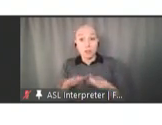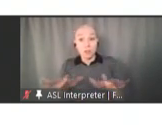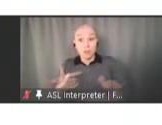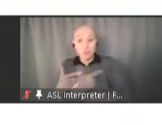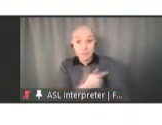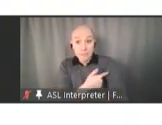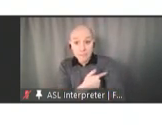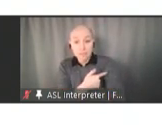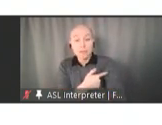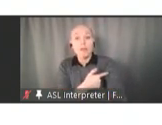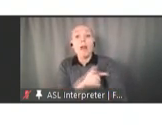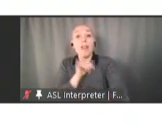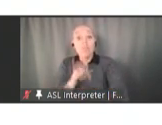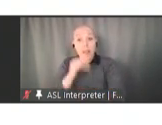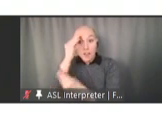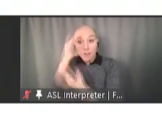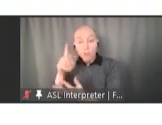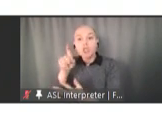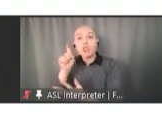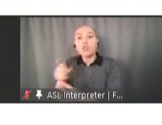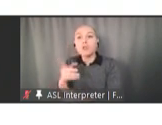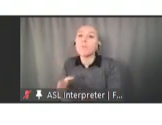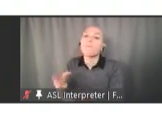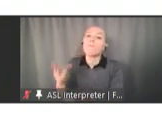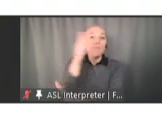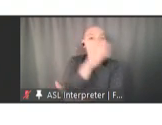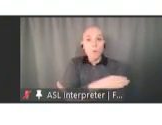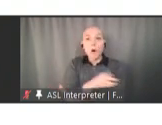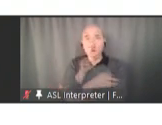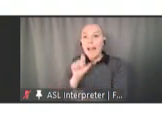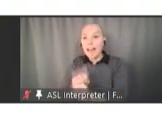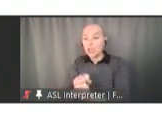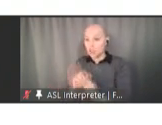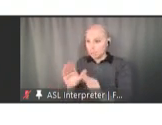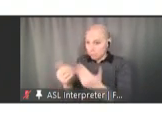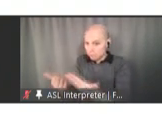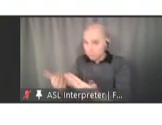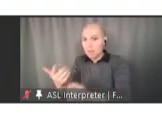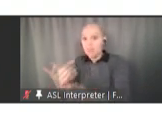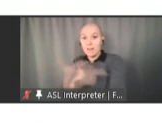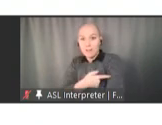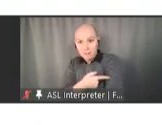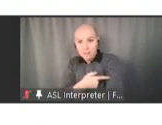before vaccination. There are also informational